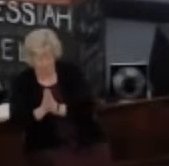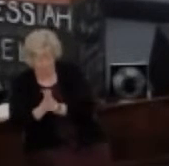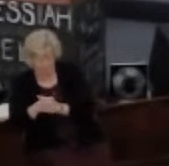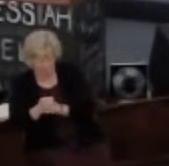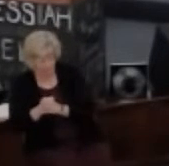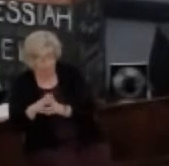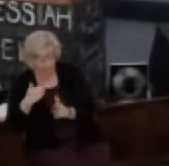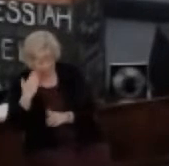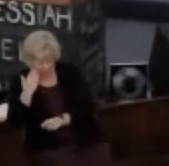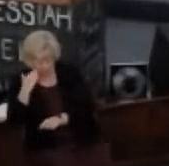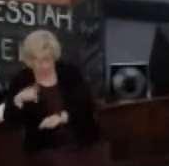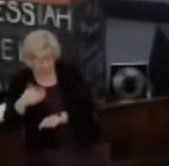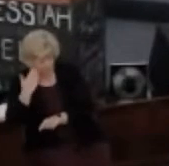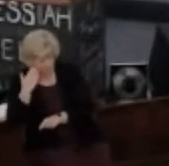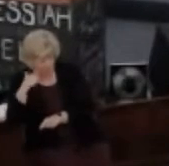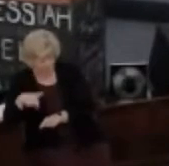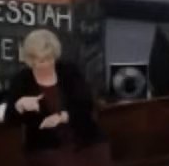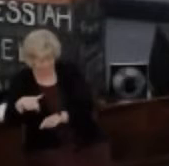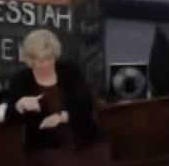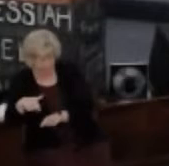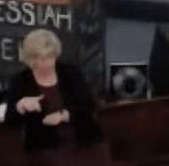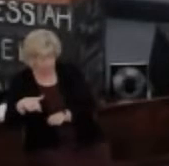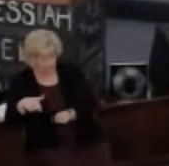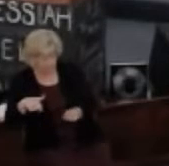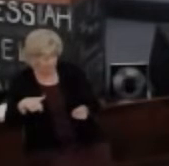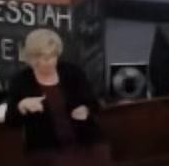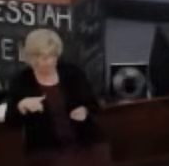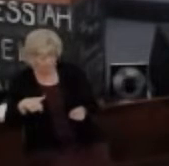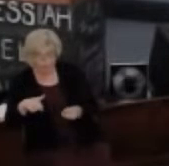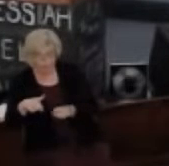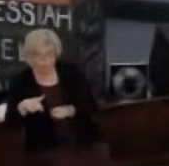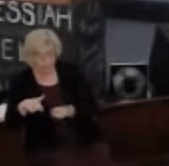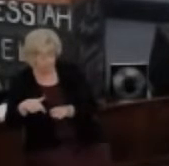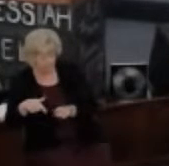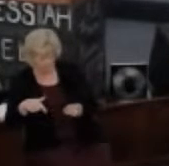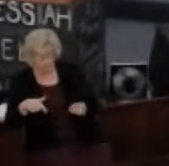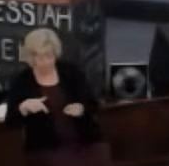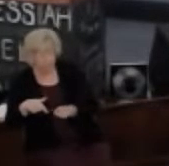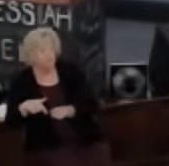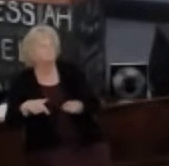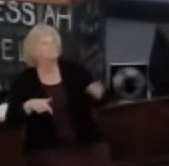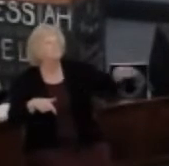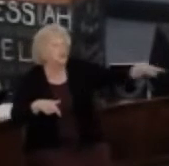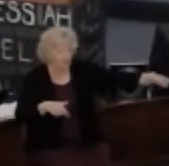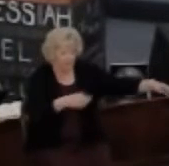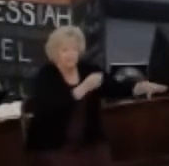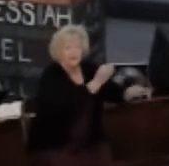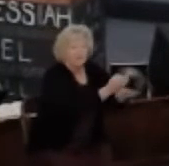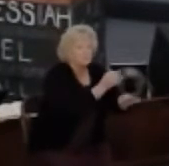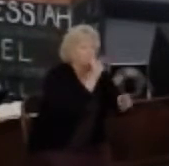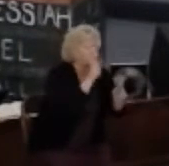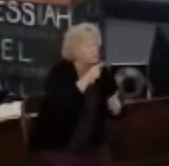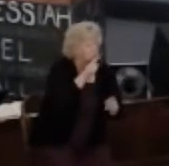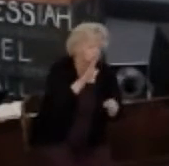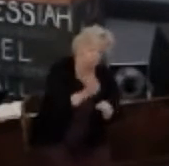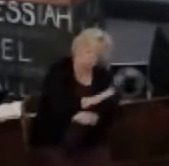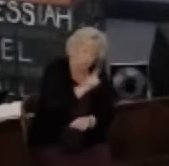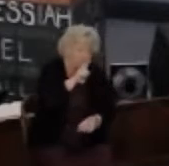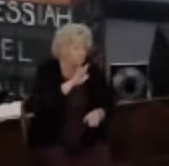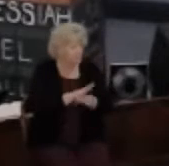night to make it in this life and still catch nothing. But the person who is totally committed to